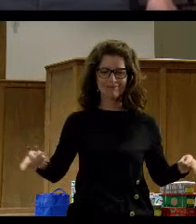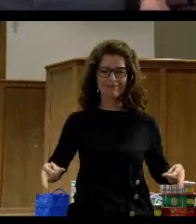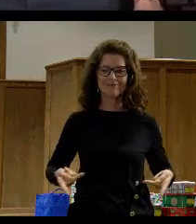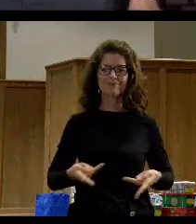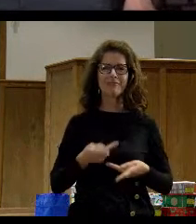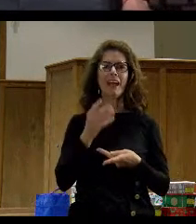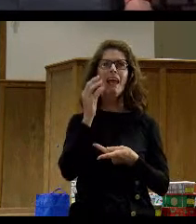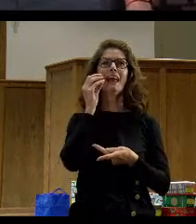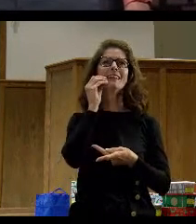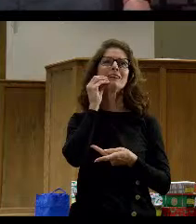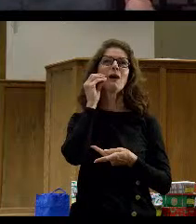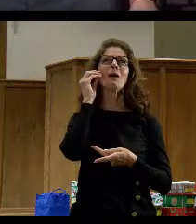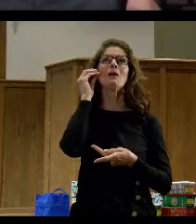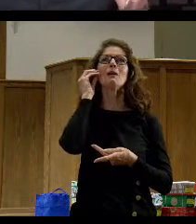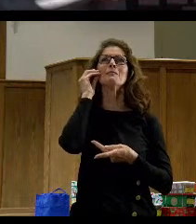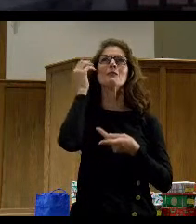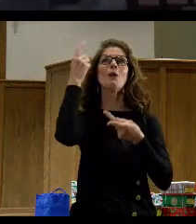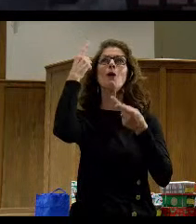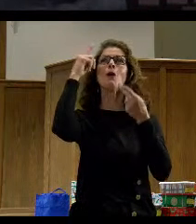sanctuary